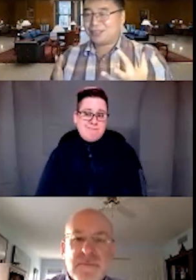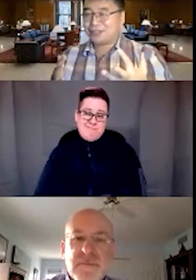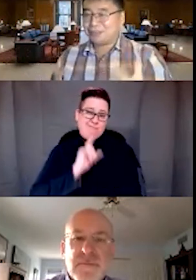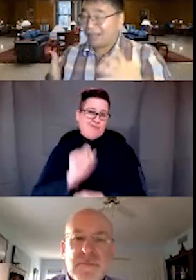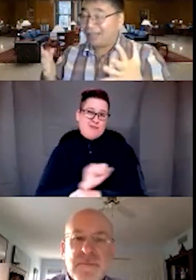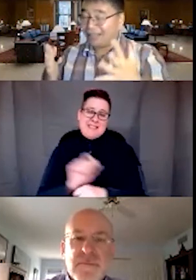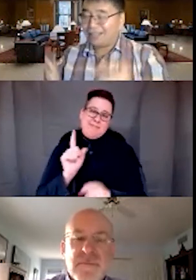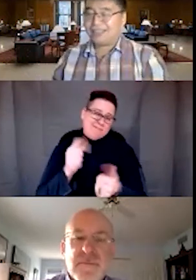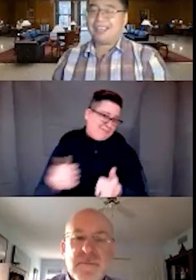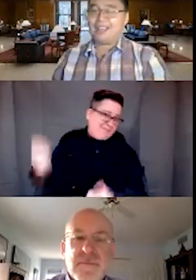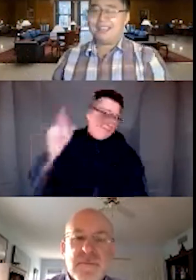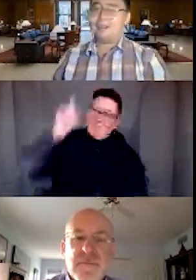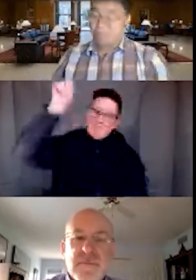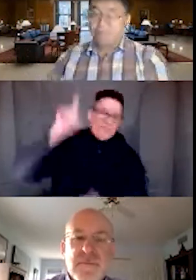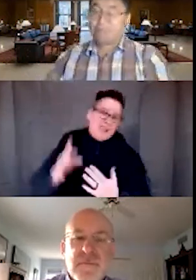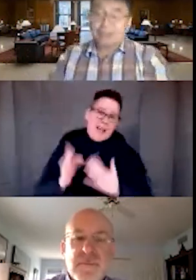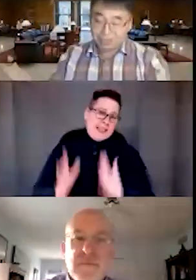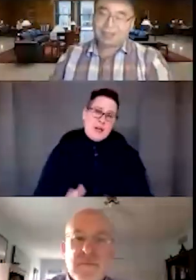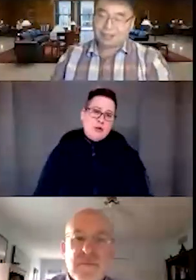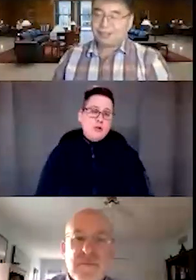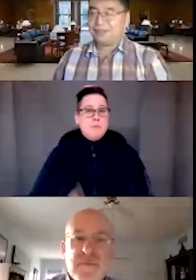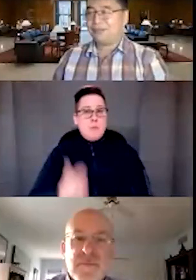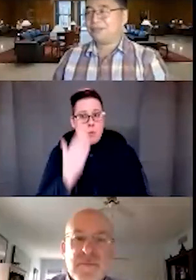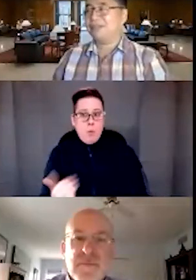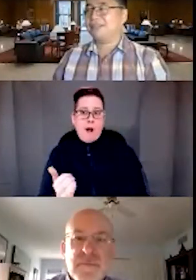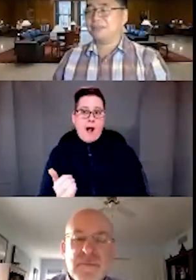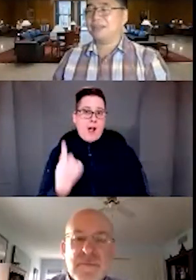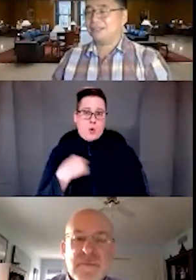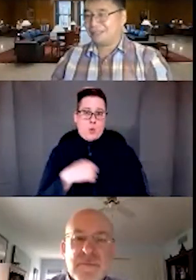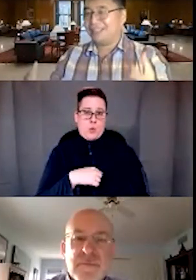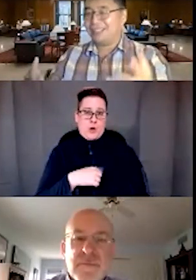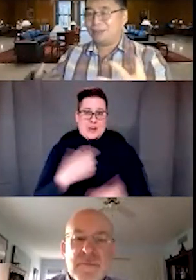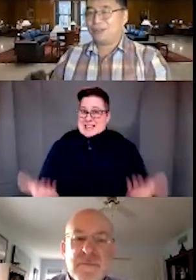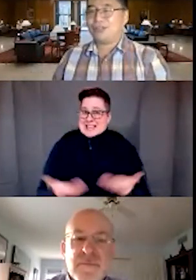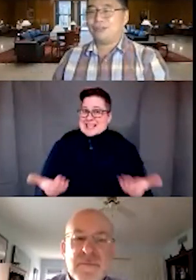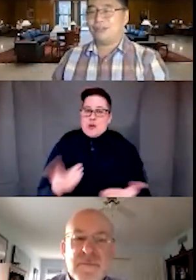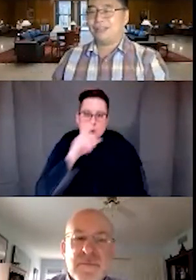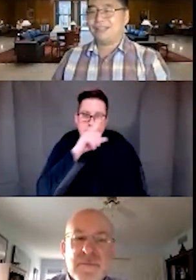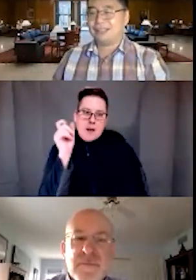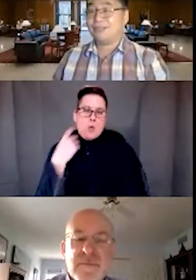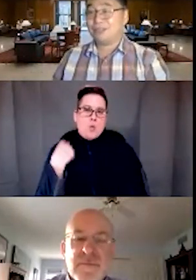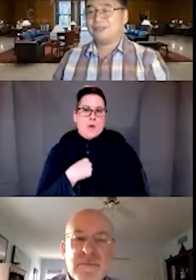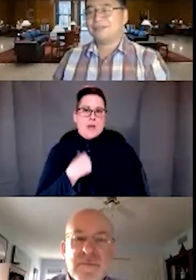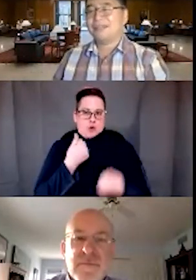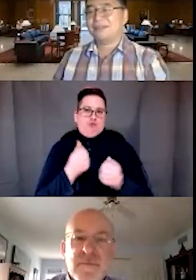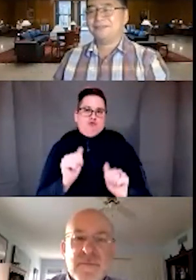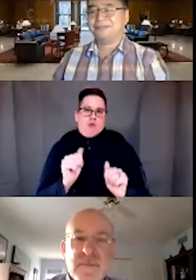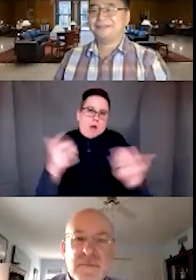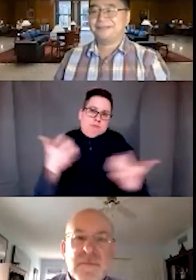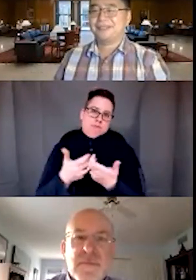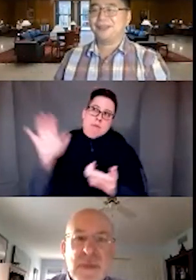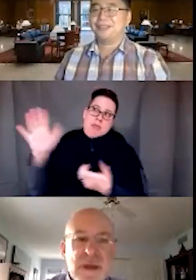to leadership. And I think the reason why I'm here in the first place is because that we're trying to realize the vision,